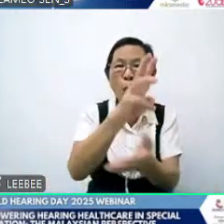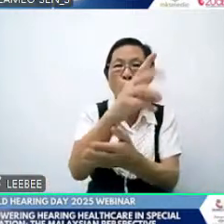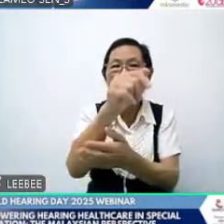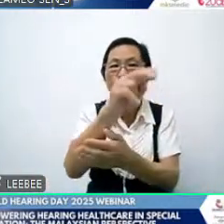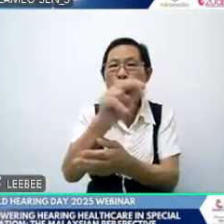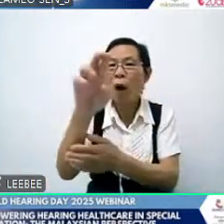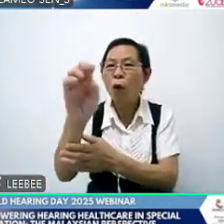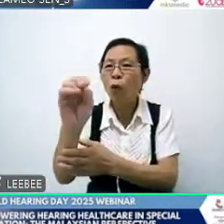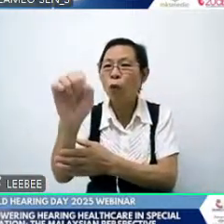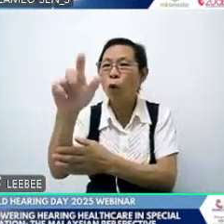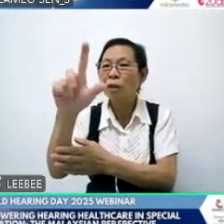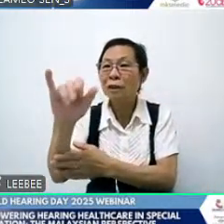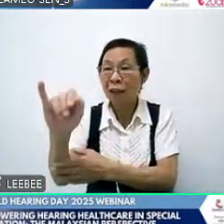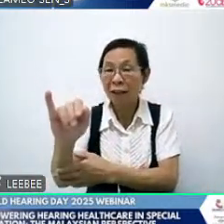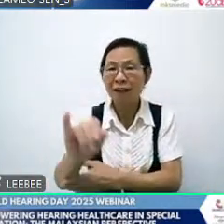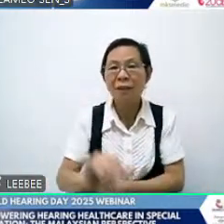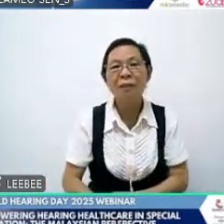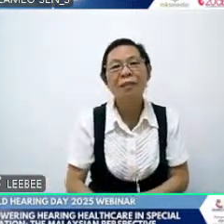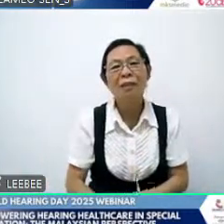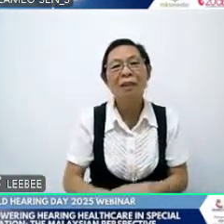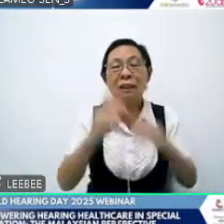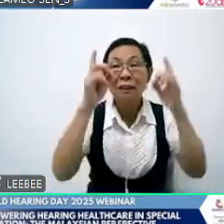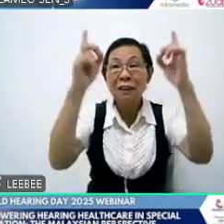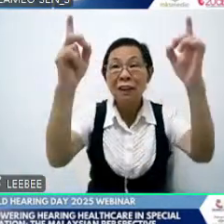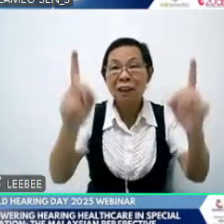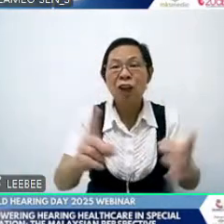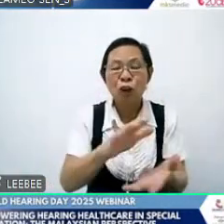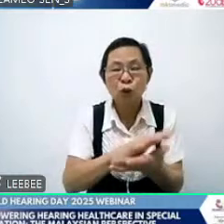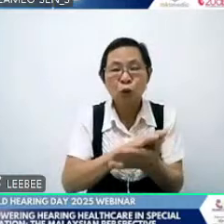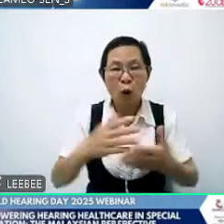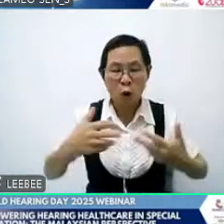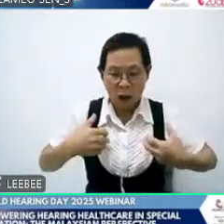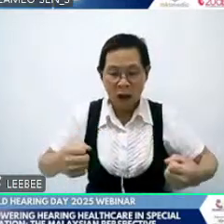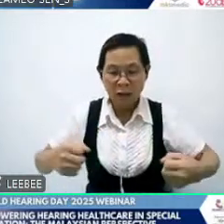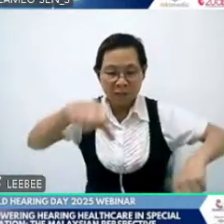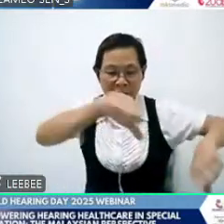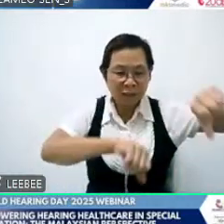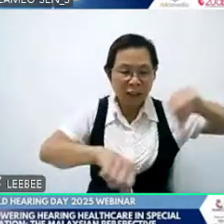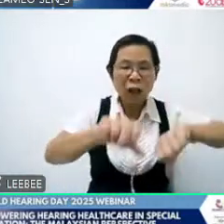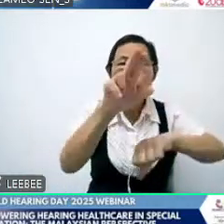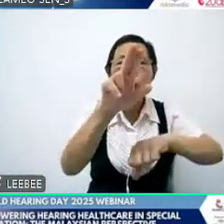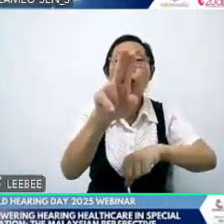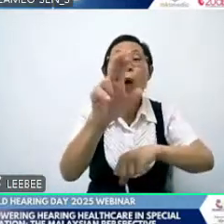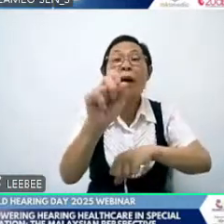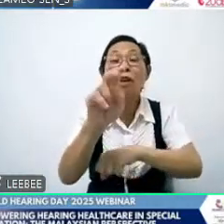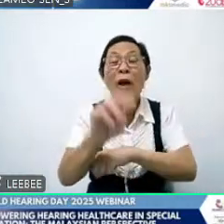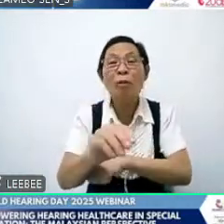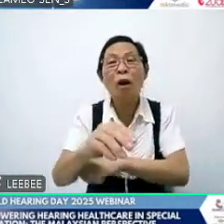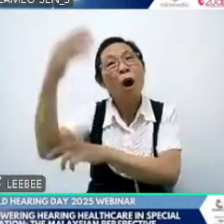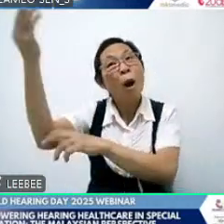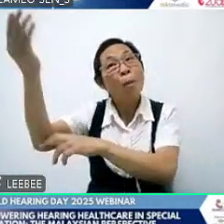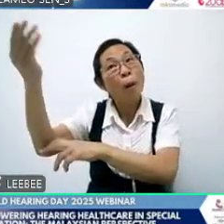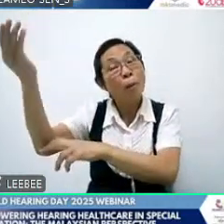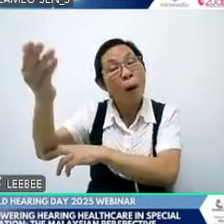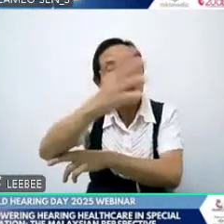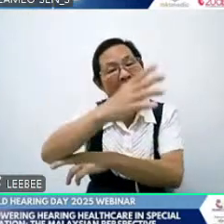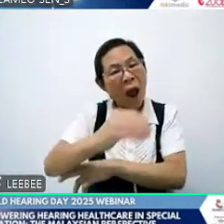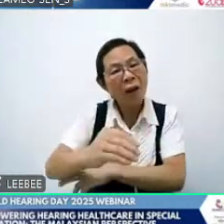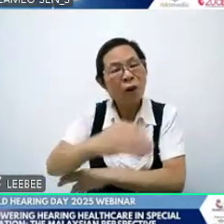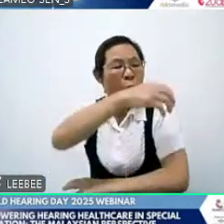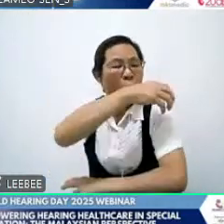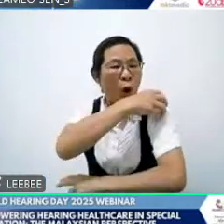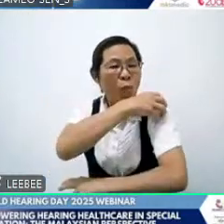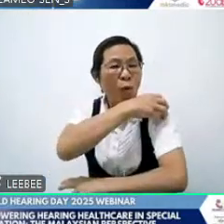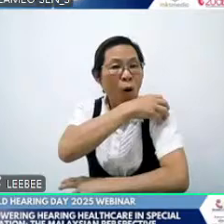Wan Ishak, Dean of School of Health Science, University Science Malaysia, to deliver his speech and officiating